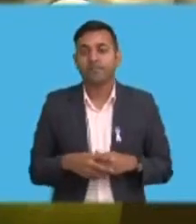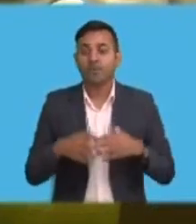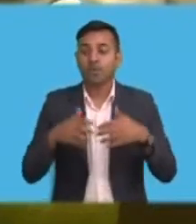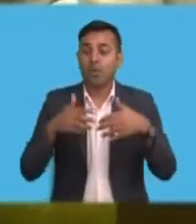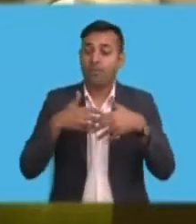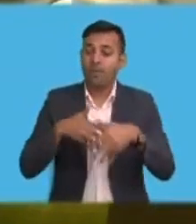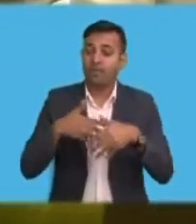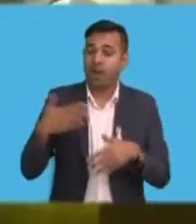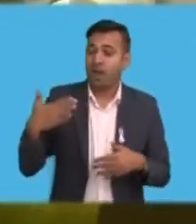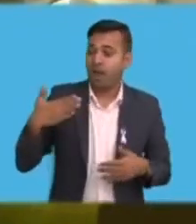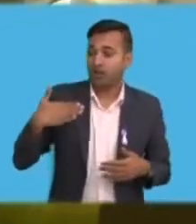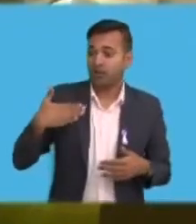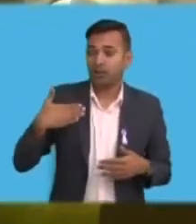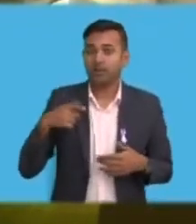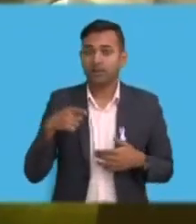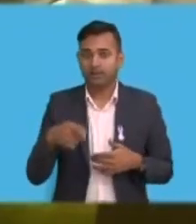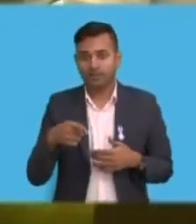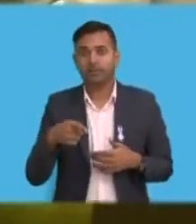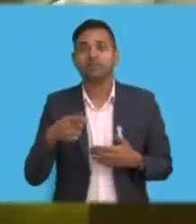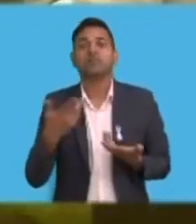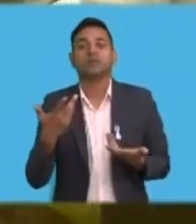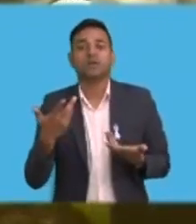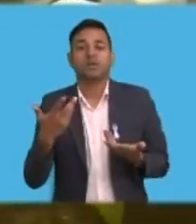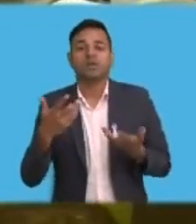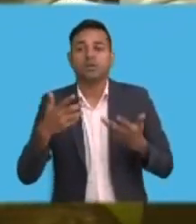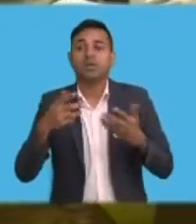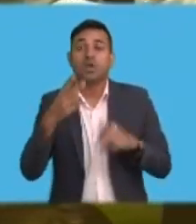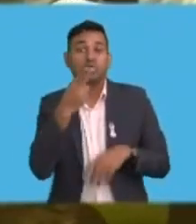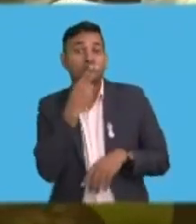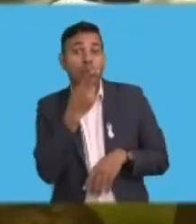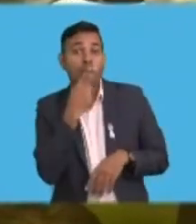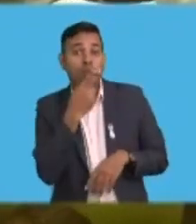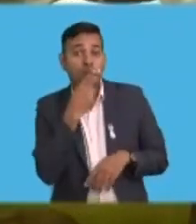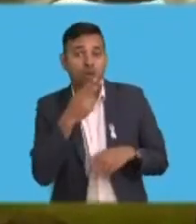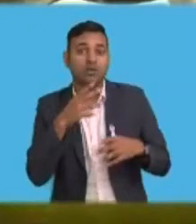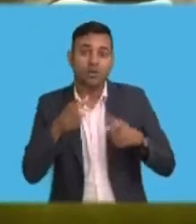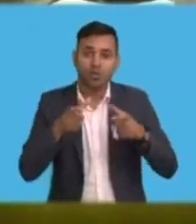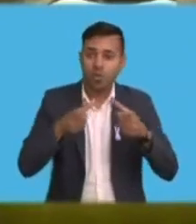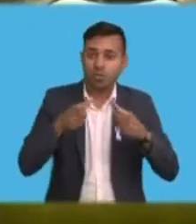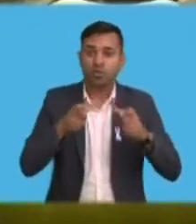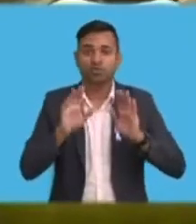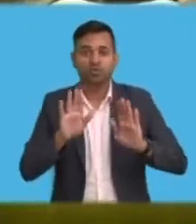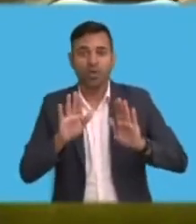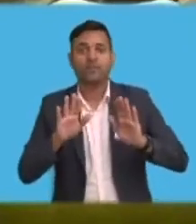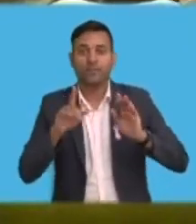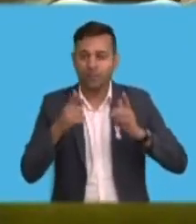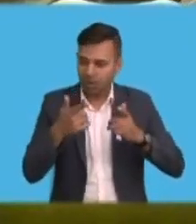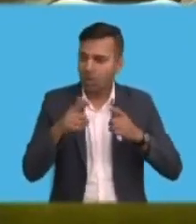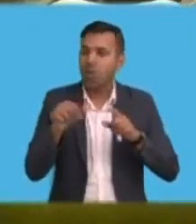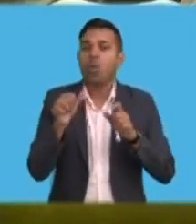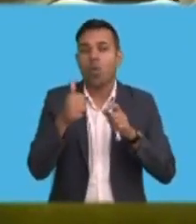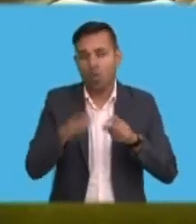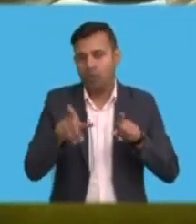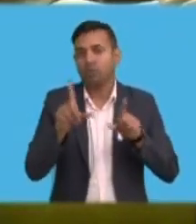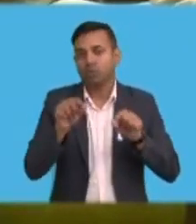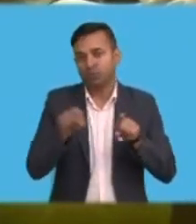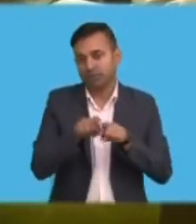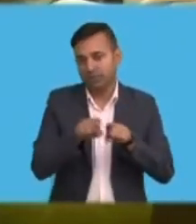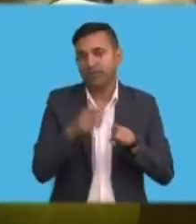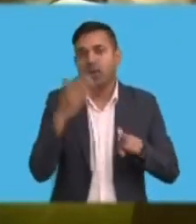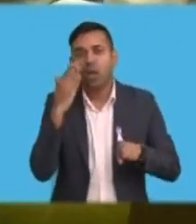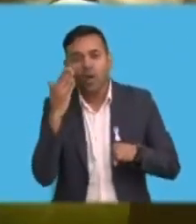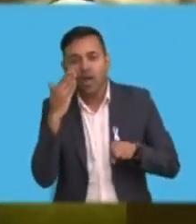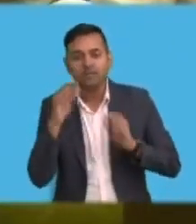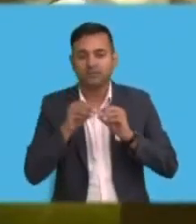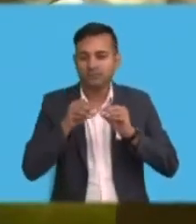control and enforcement. We have implemented various interventions that has significantly ensured reduction in the overall